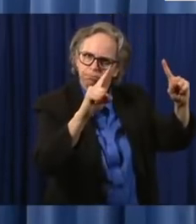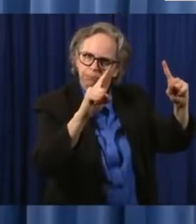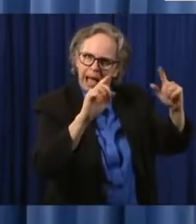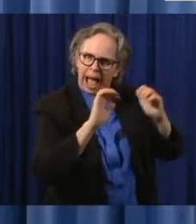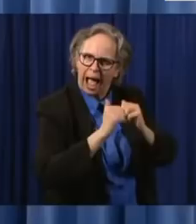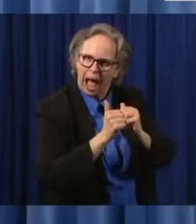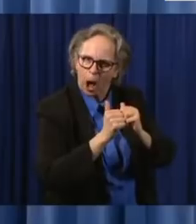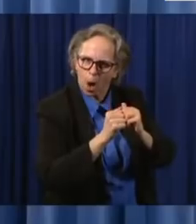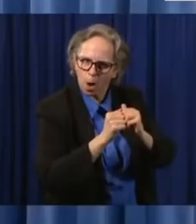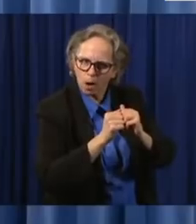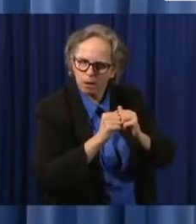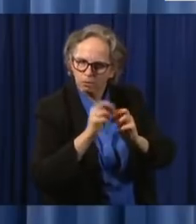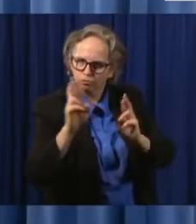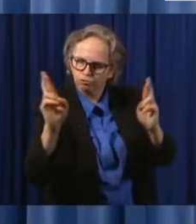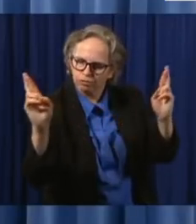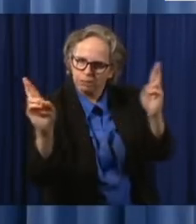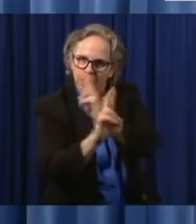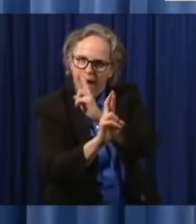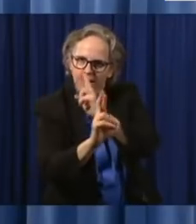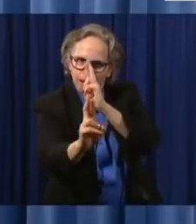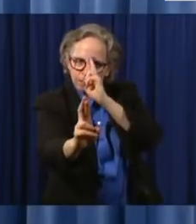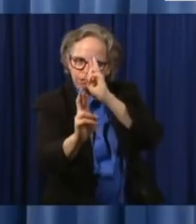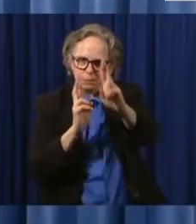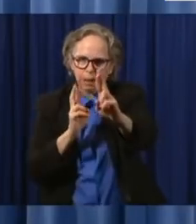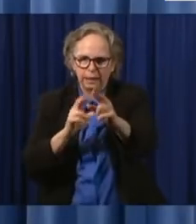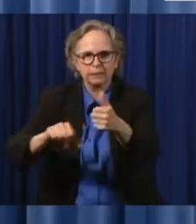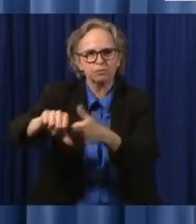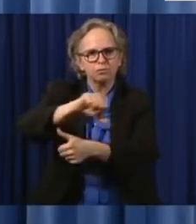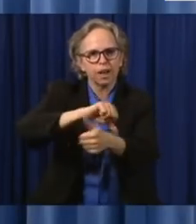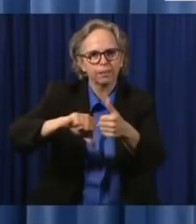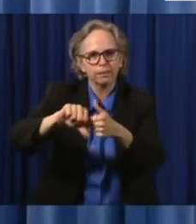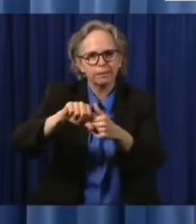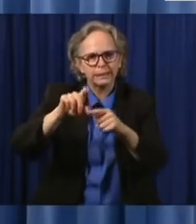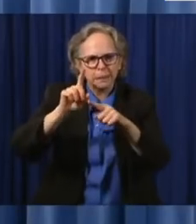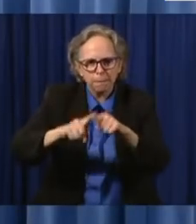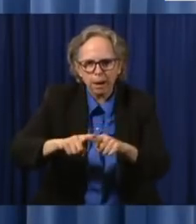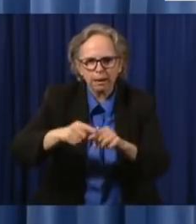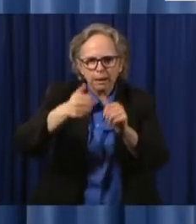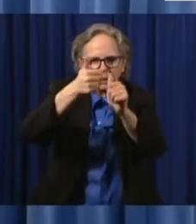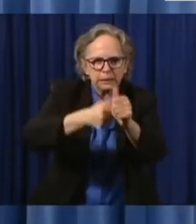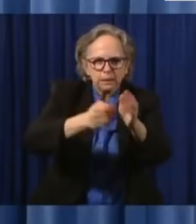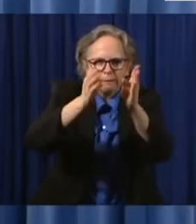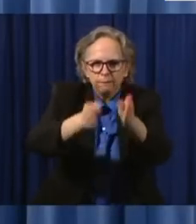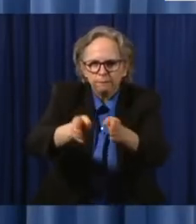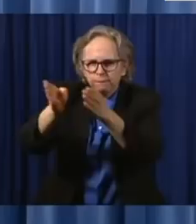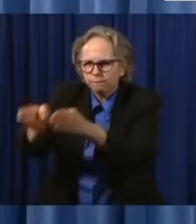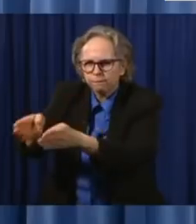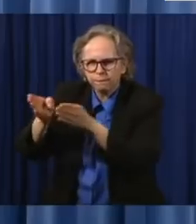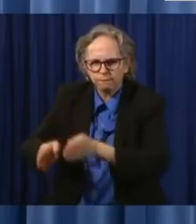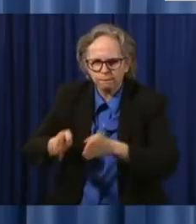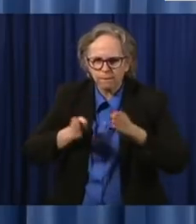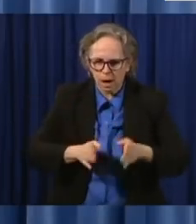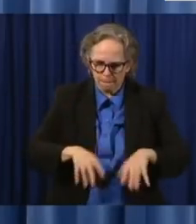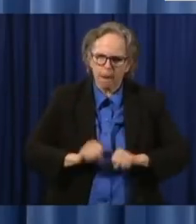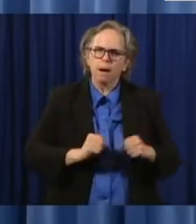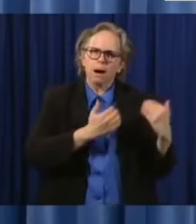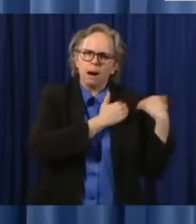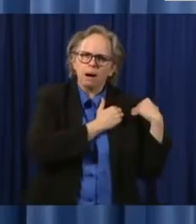another. And it's dependent upon each of us taking personal responsibility to keep the other one